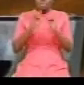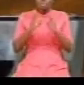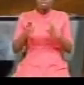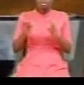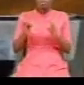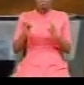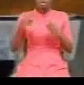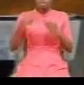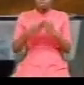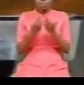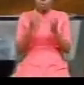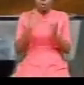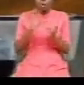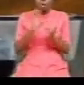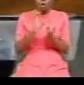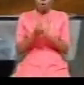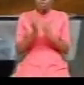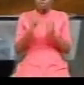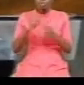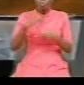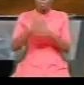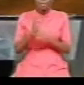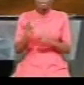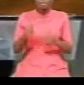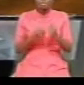them disciples of Jesus Christ,